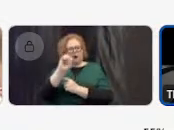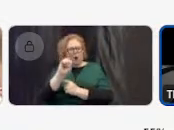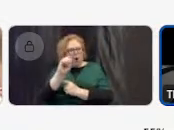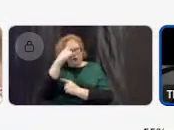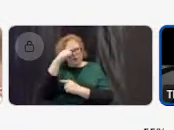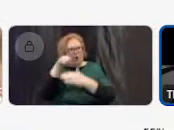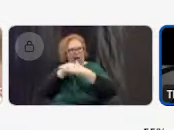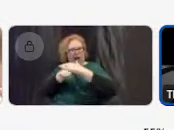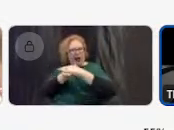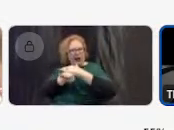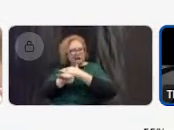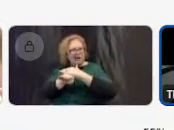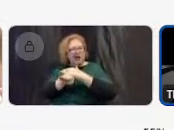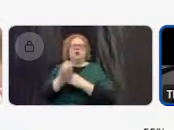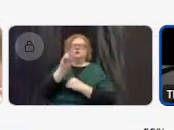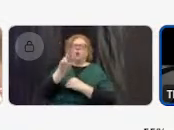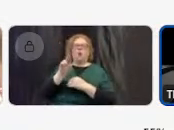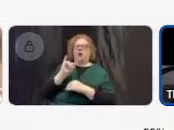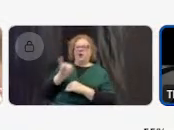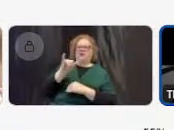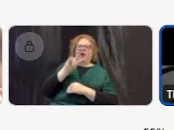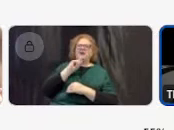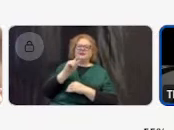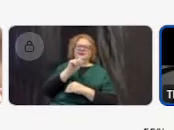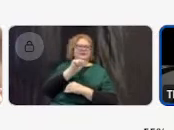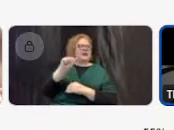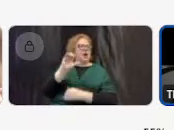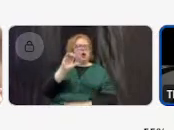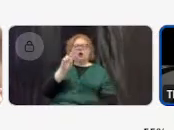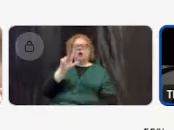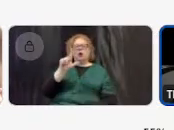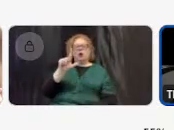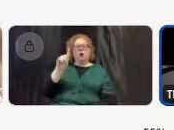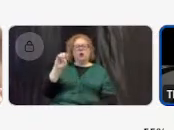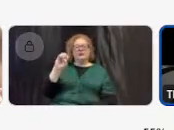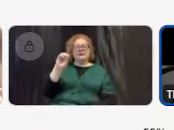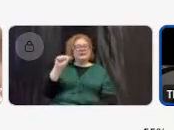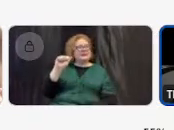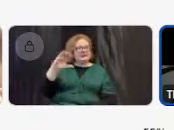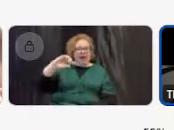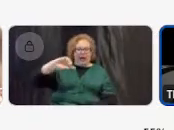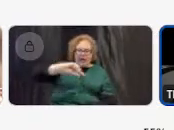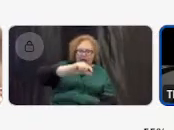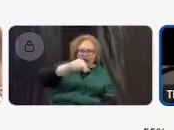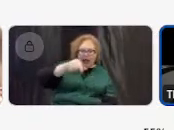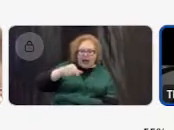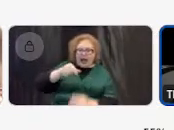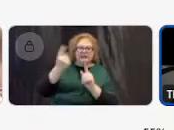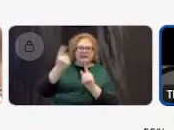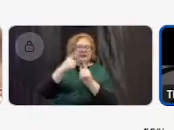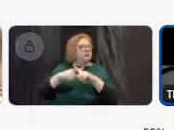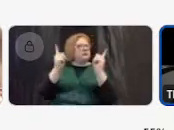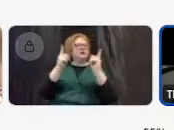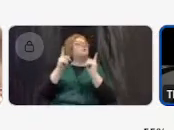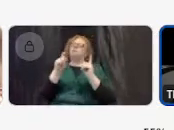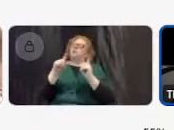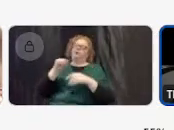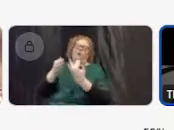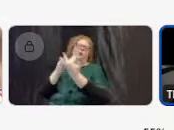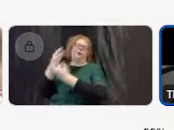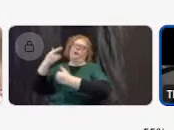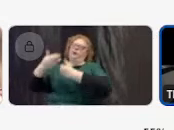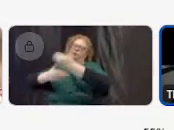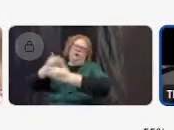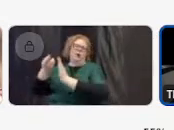or a cul-de-sac lot. If that changes, then that has to go through a different review process. Okay, on your municipal